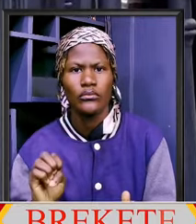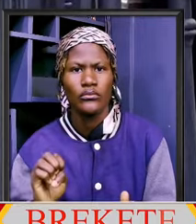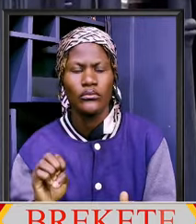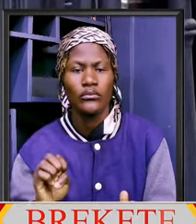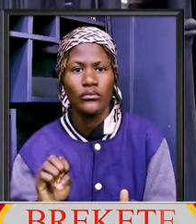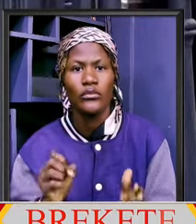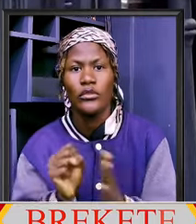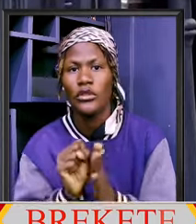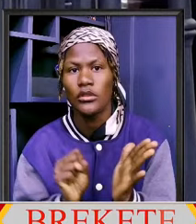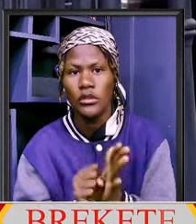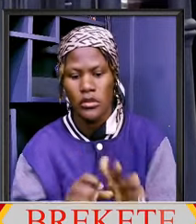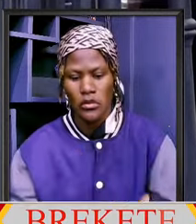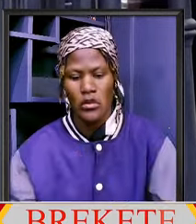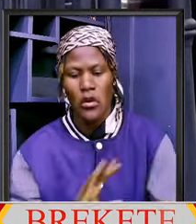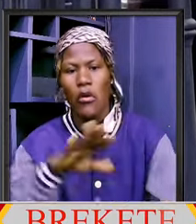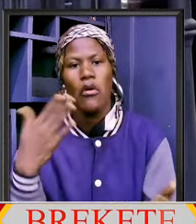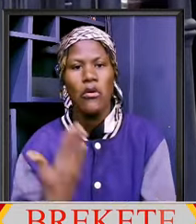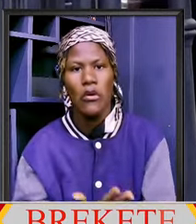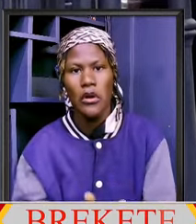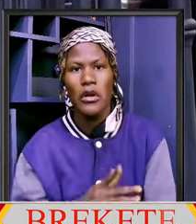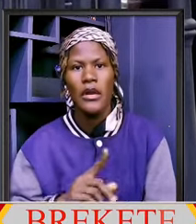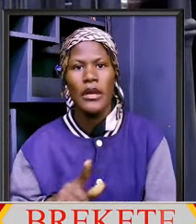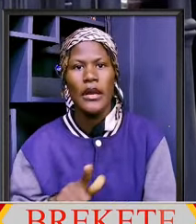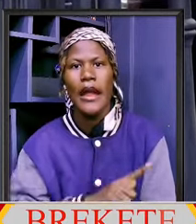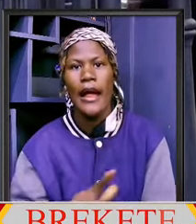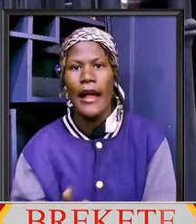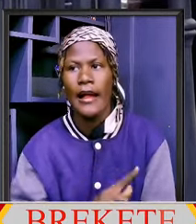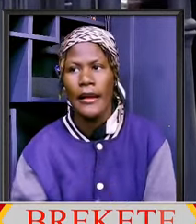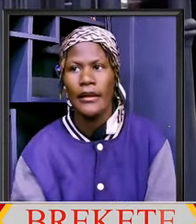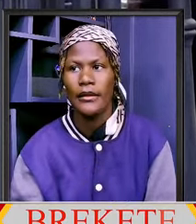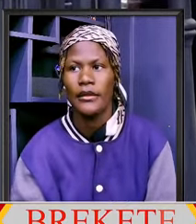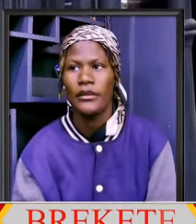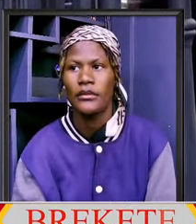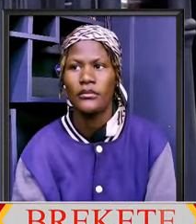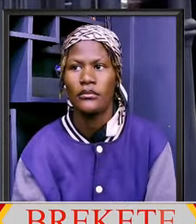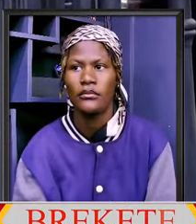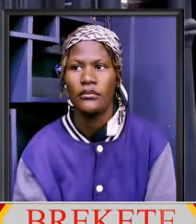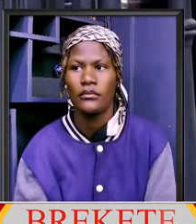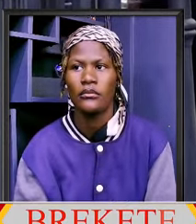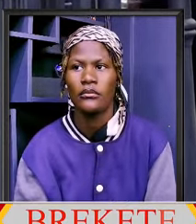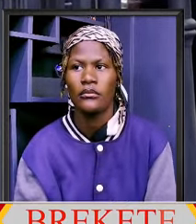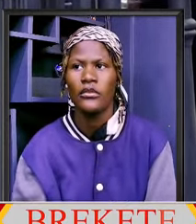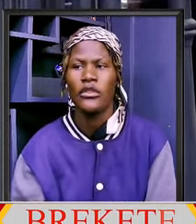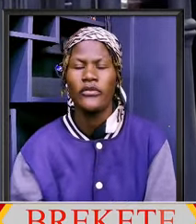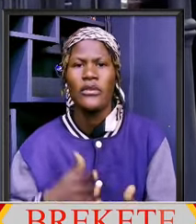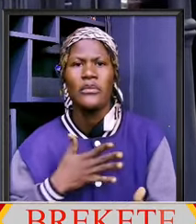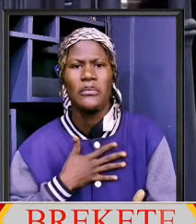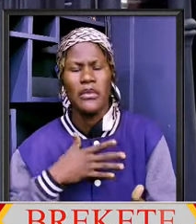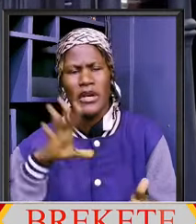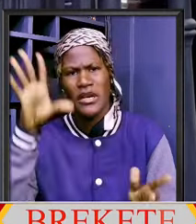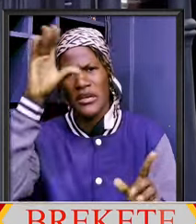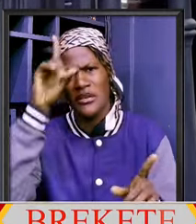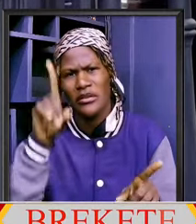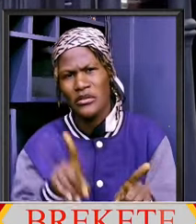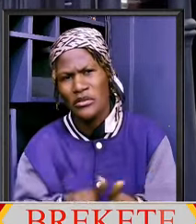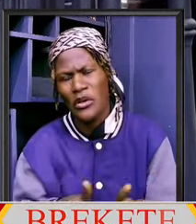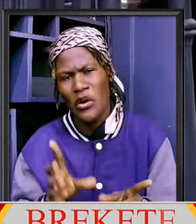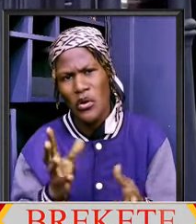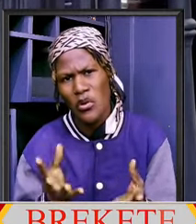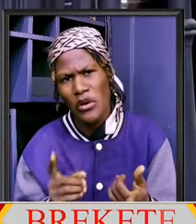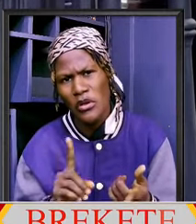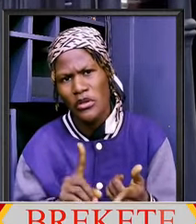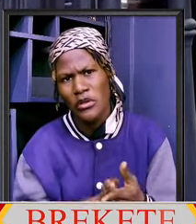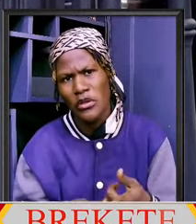Adogomatic. So he collect all the land? I say he collect, he grab my children. Even my son won't take care of me. He